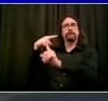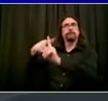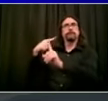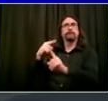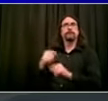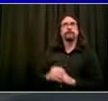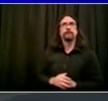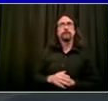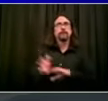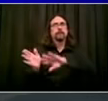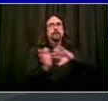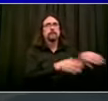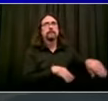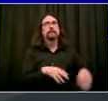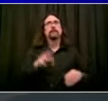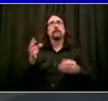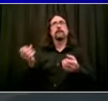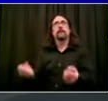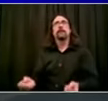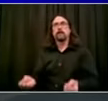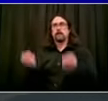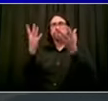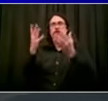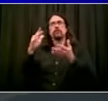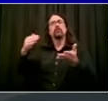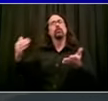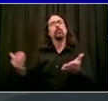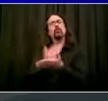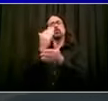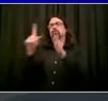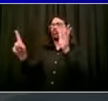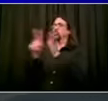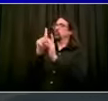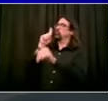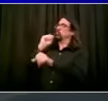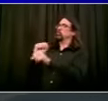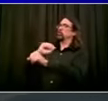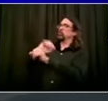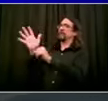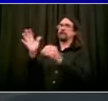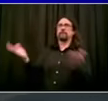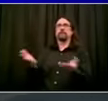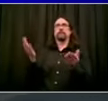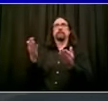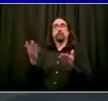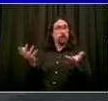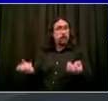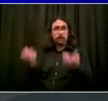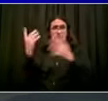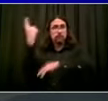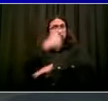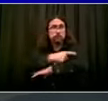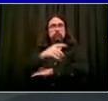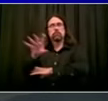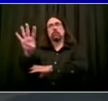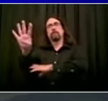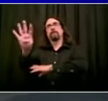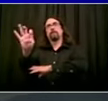And number 3, percentage of people testing citywide positive for COVID-19, threshold 5%. Today's report is